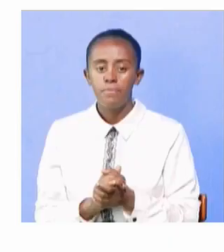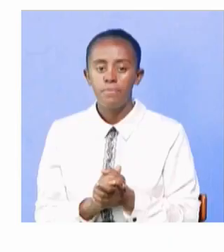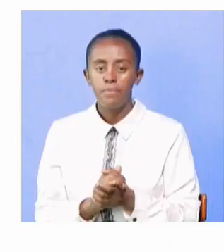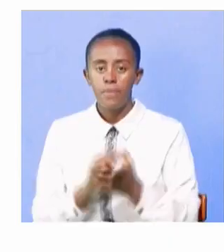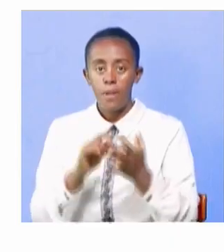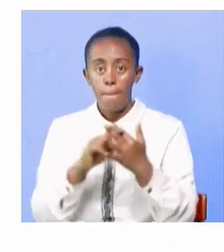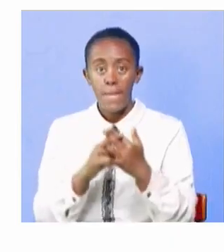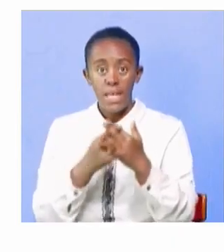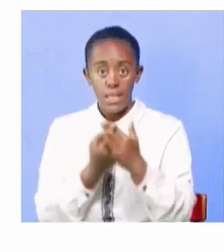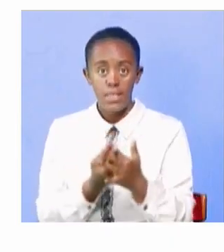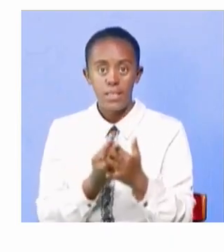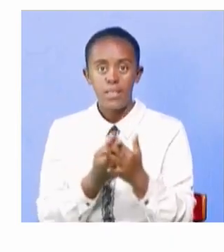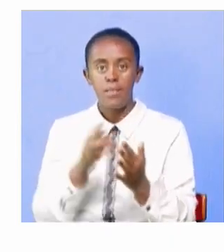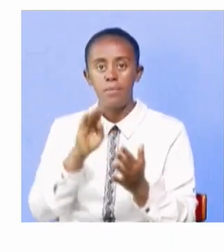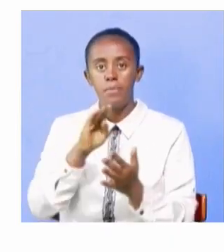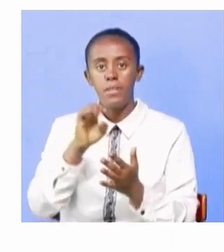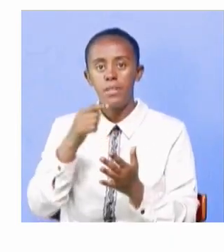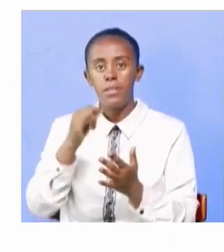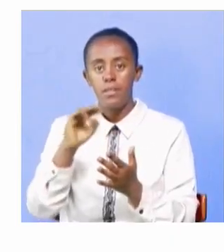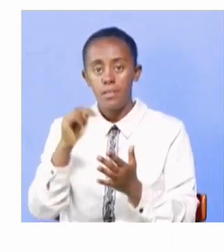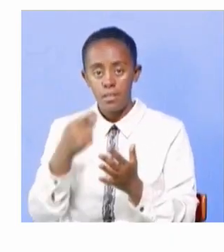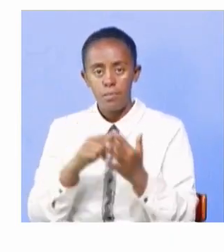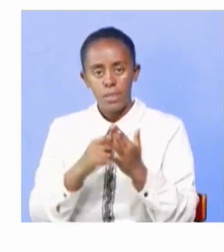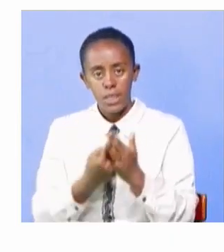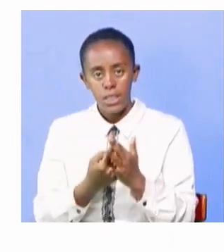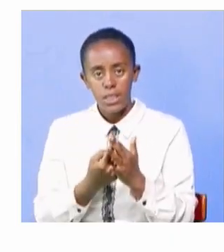begin, start.